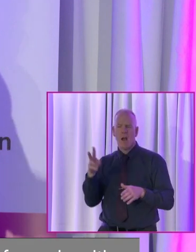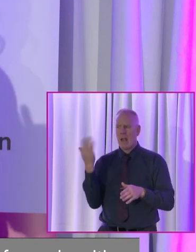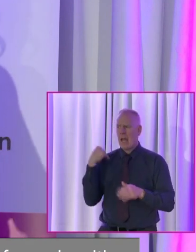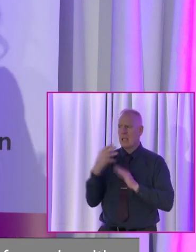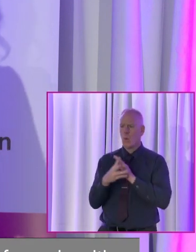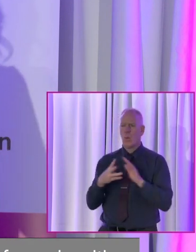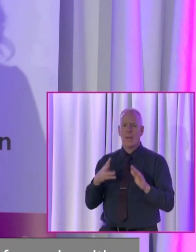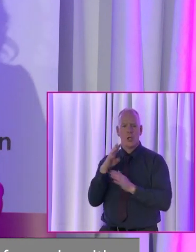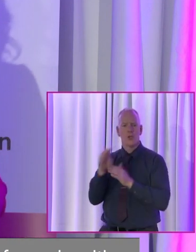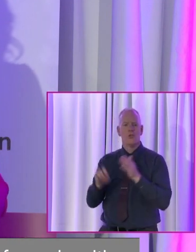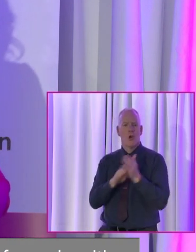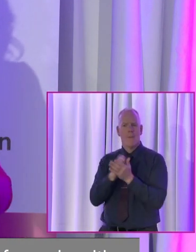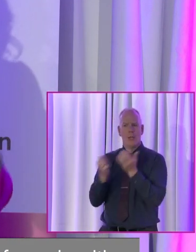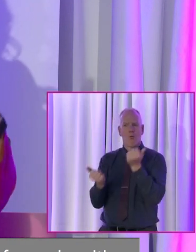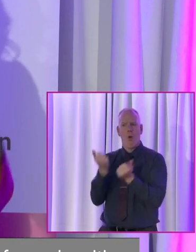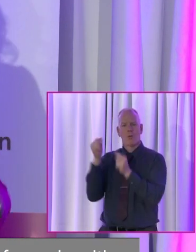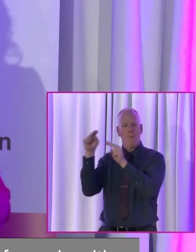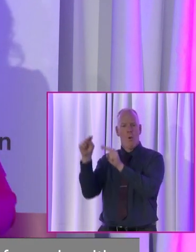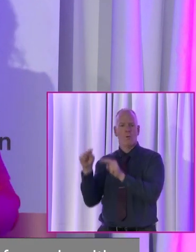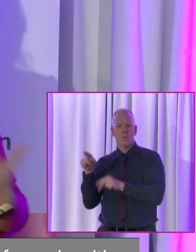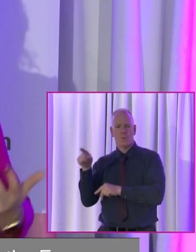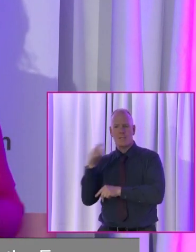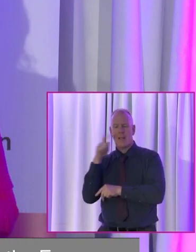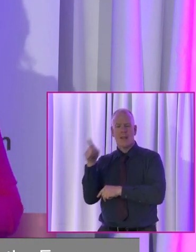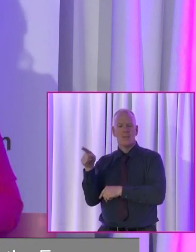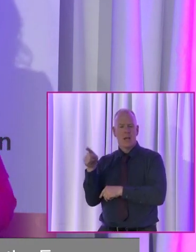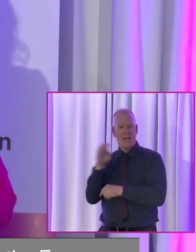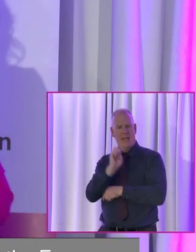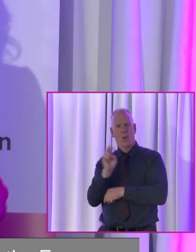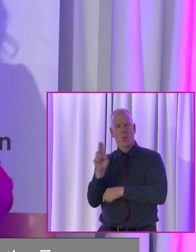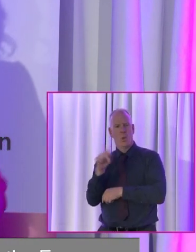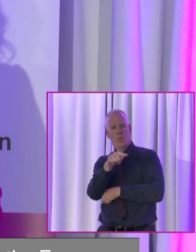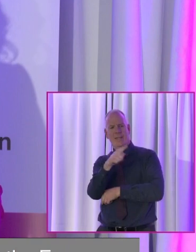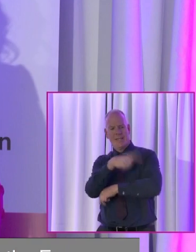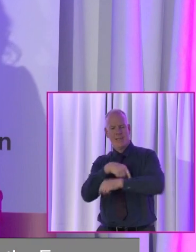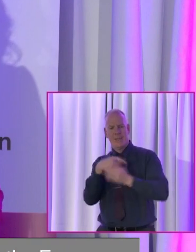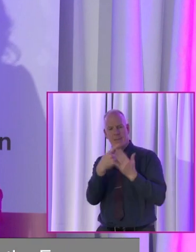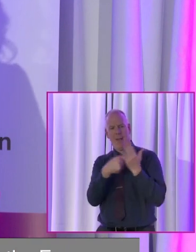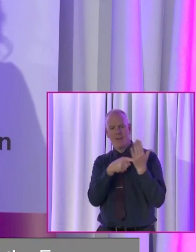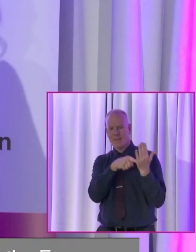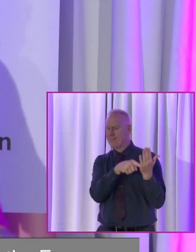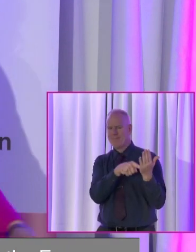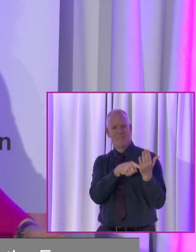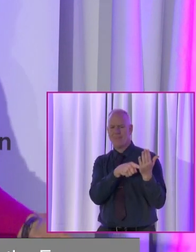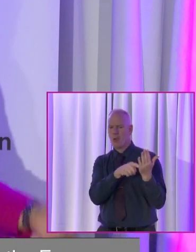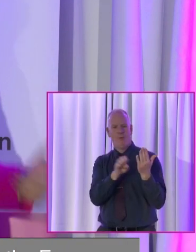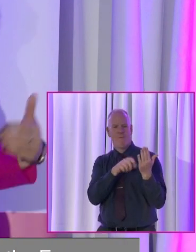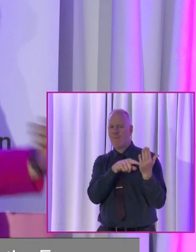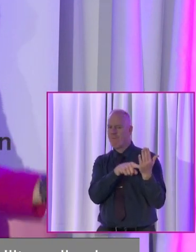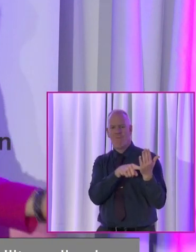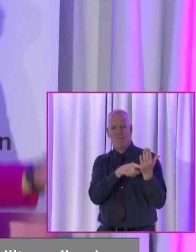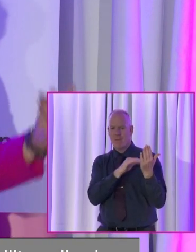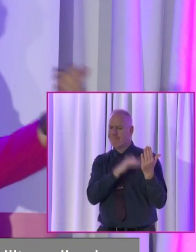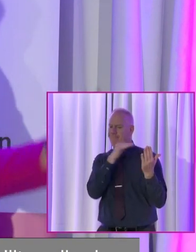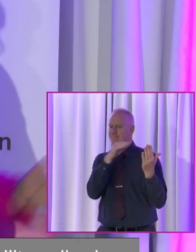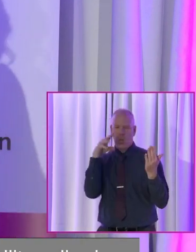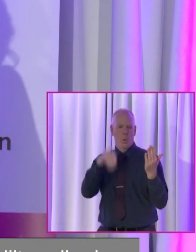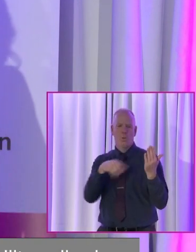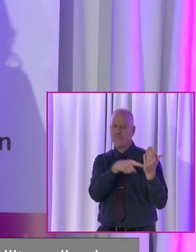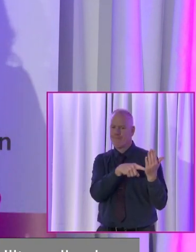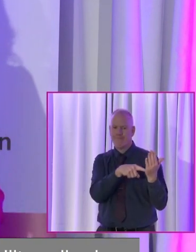the European Court of Auditors has said that the EU's disabilities policy is not doing enough for inclusion